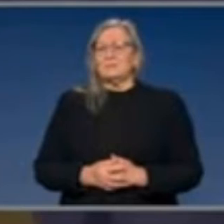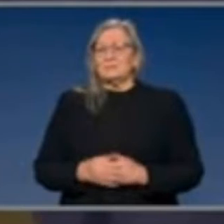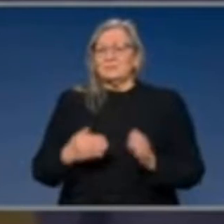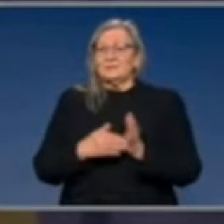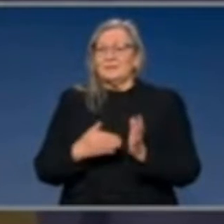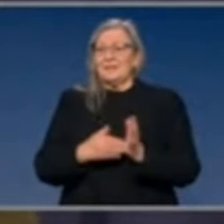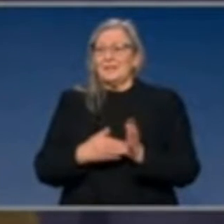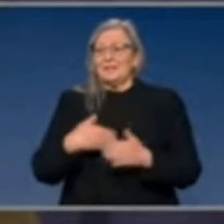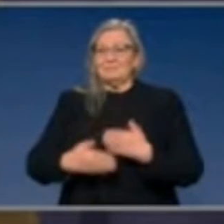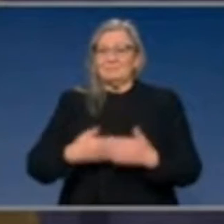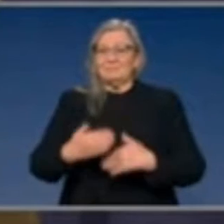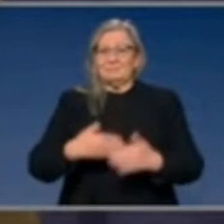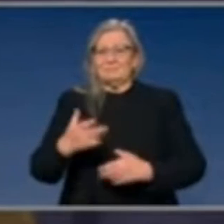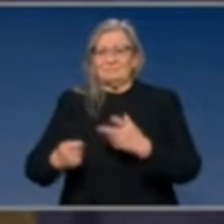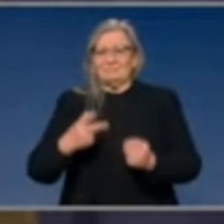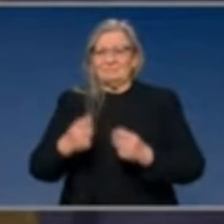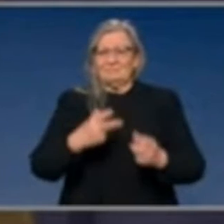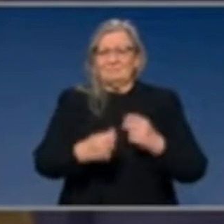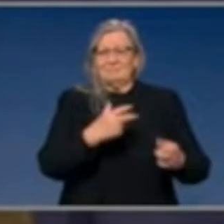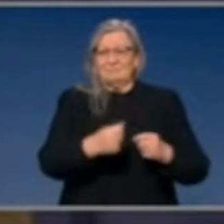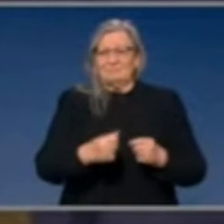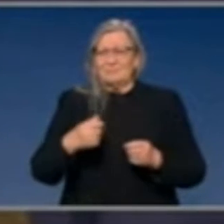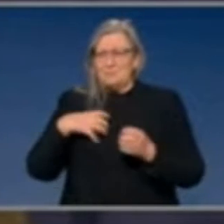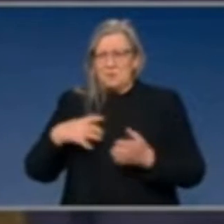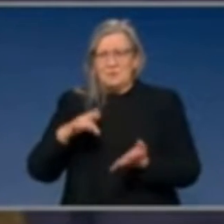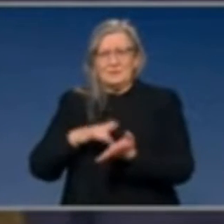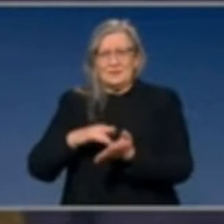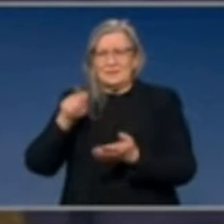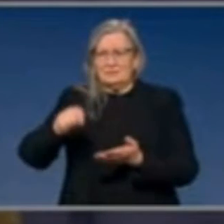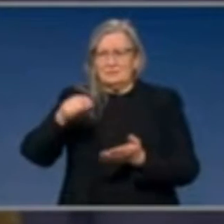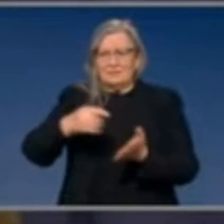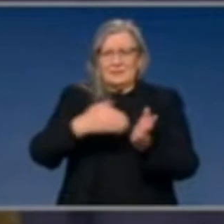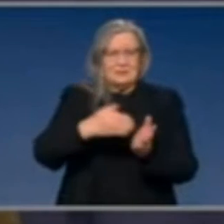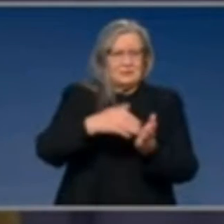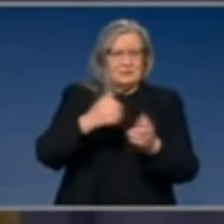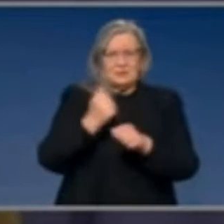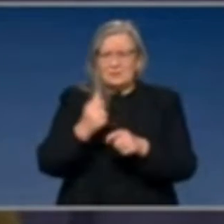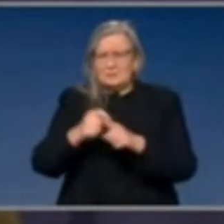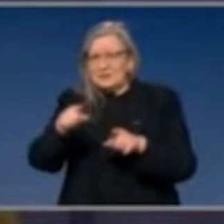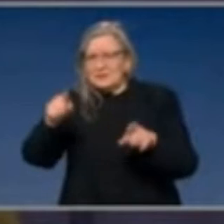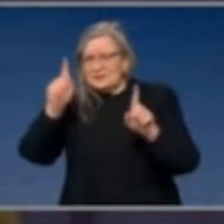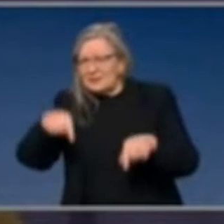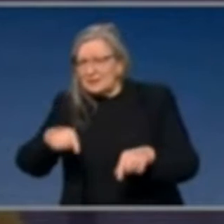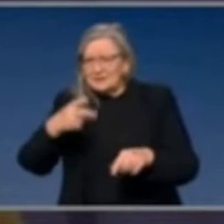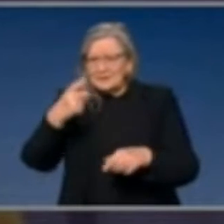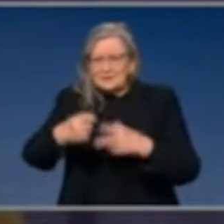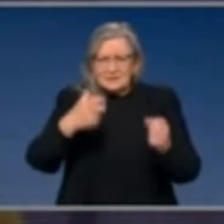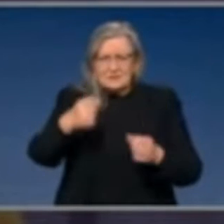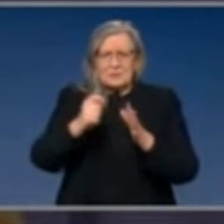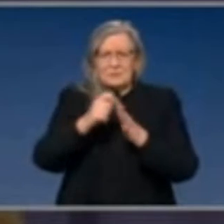have additional points of presence coming online, additional GPs administering Pfizer. Soon we'll have the pharmacy